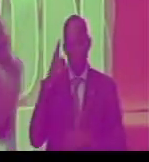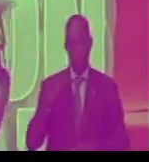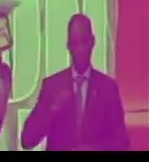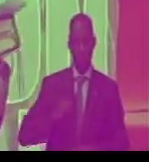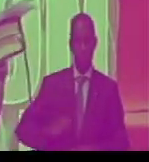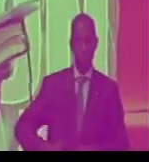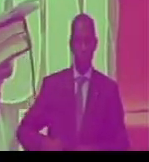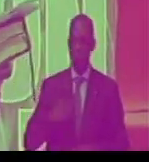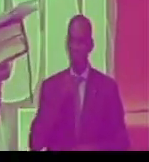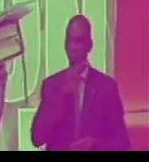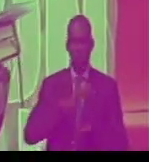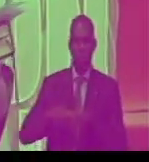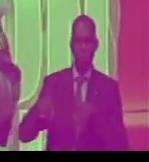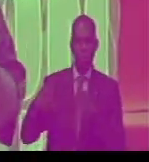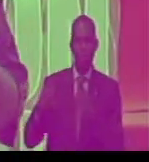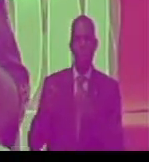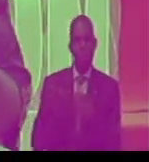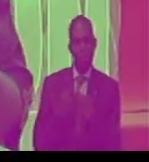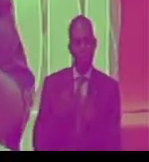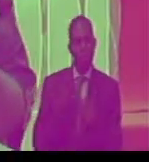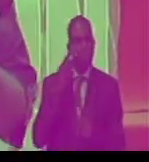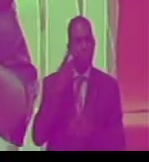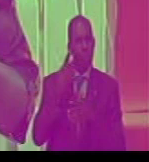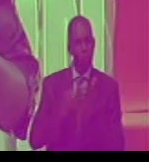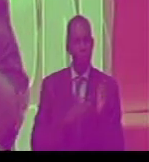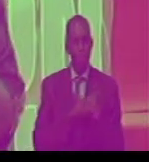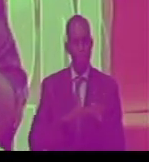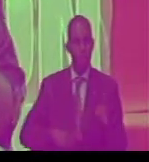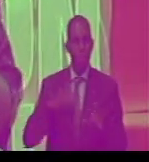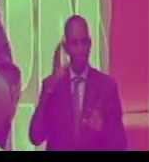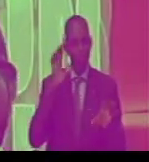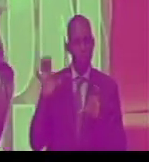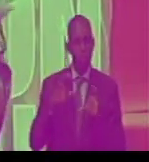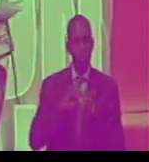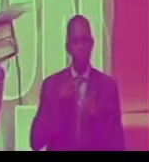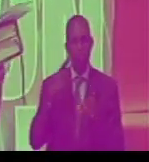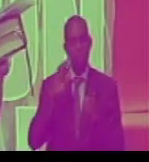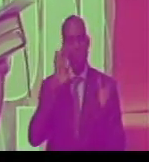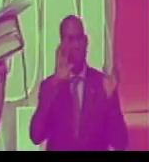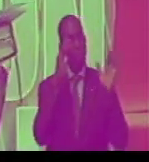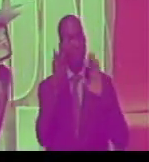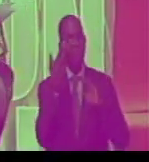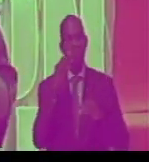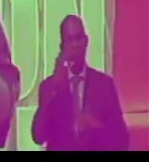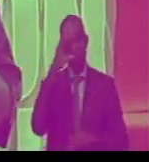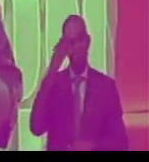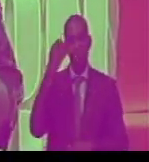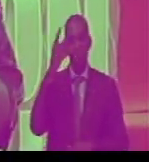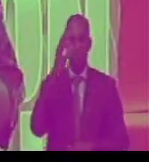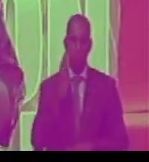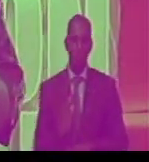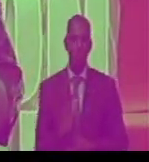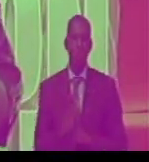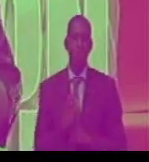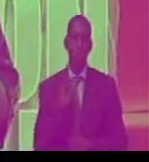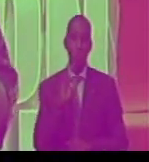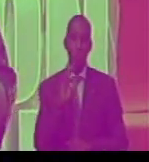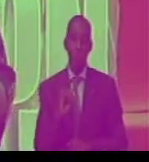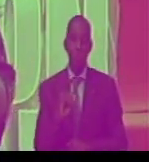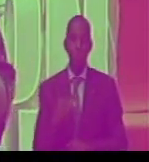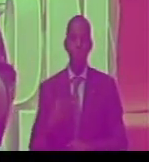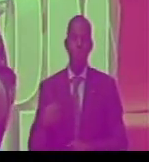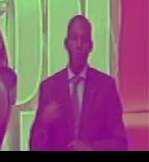the morning we planned for the surgery, he said we should not go. Let's wait and see what the Lord will do in the presence of his man of